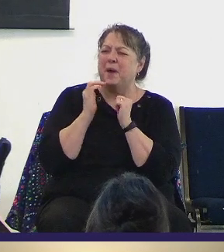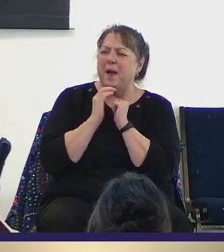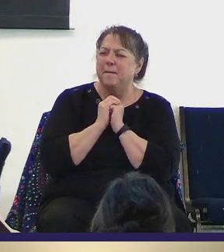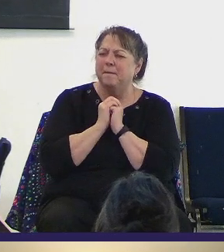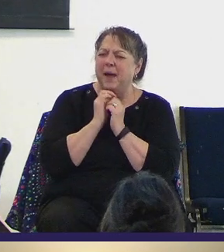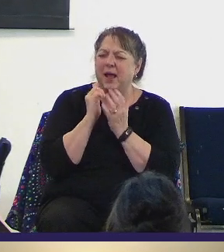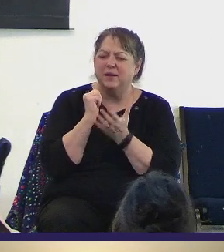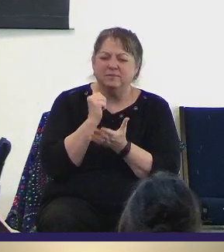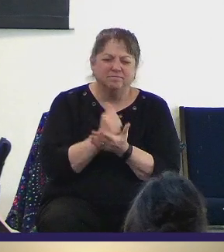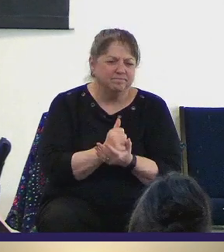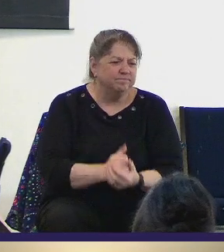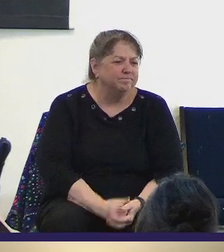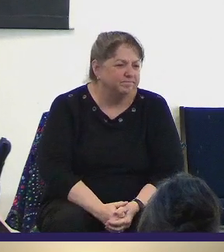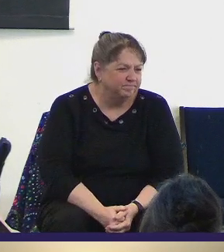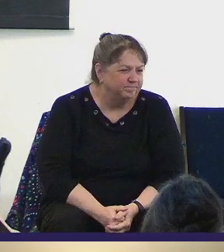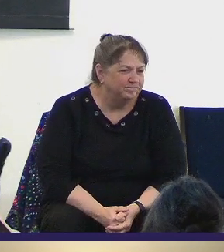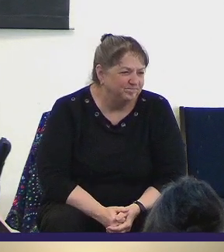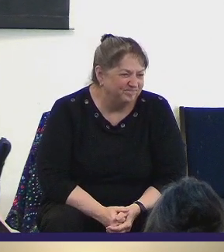amen.